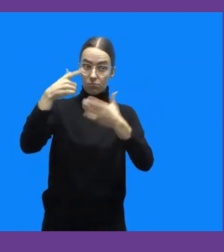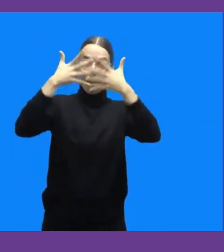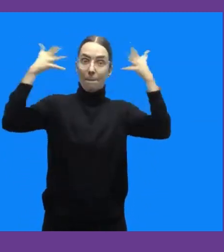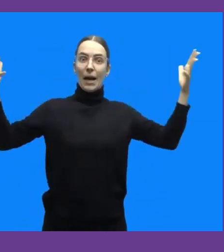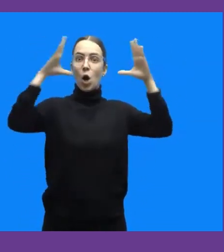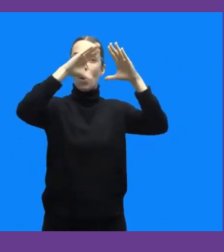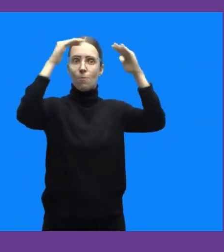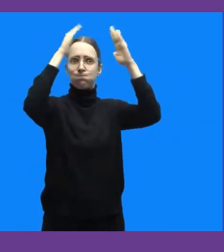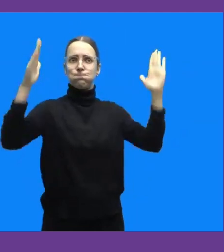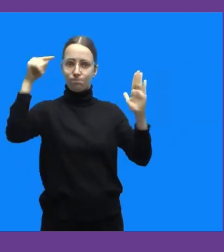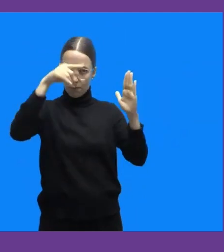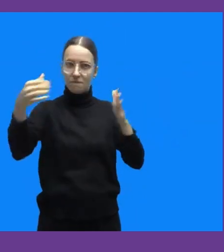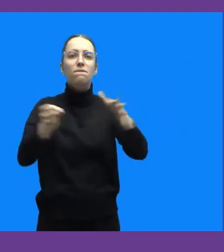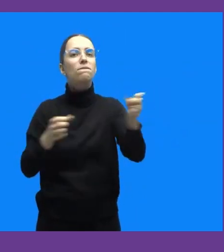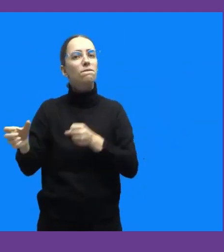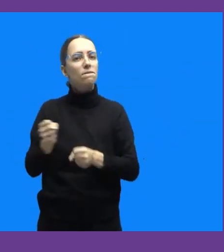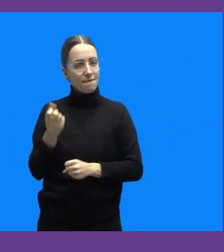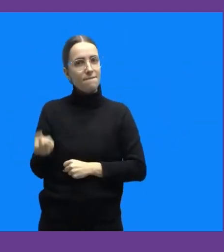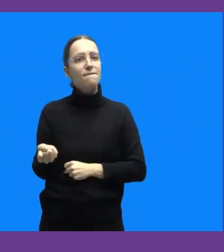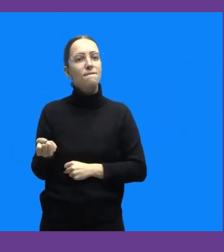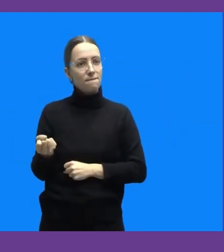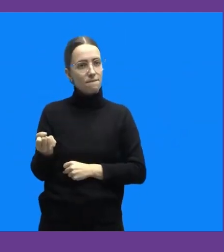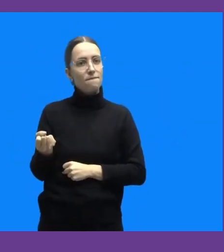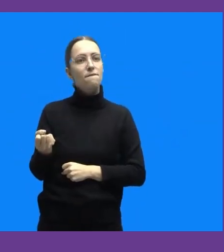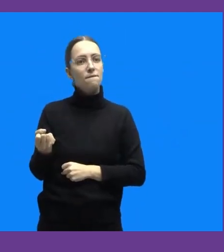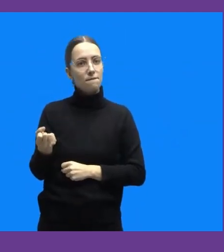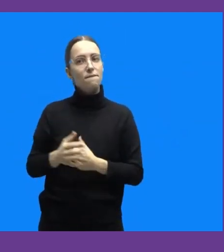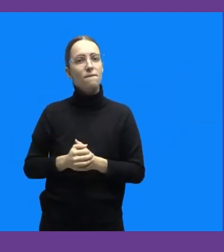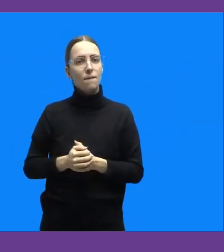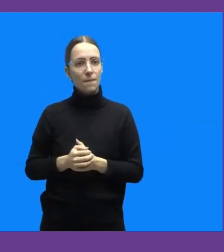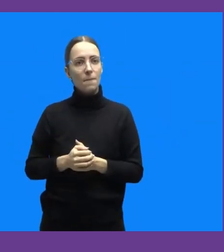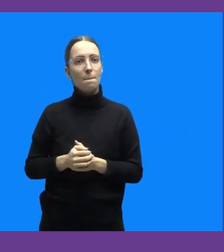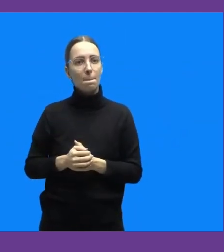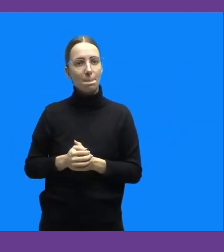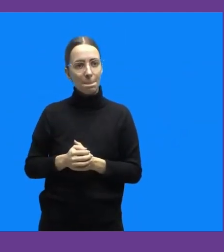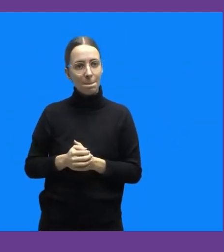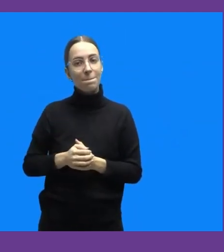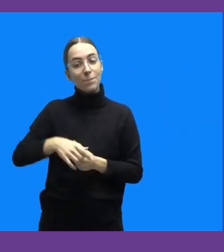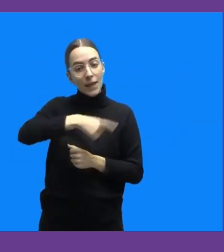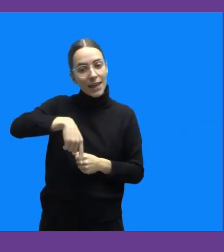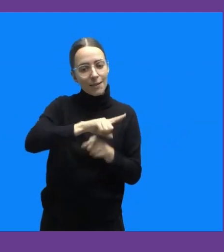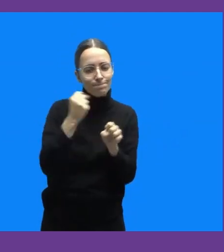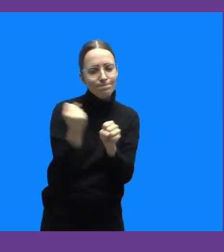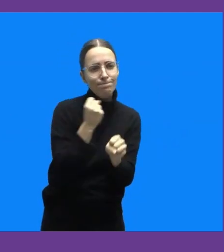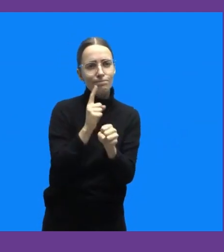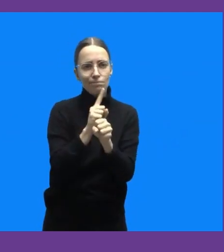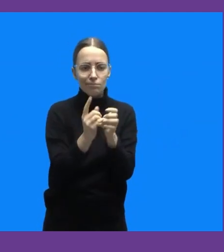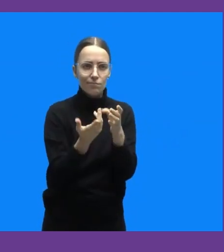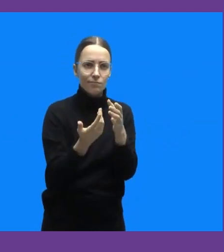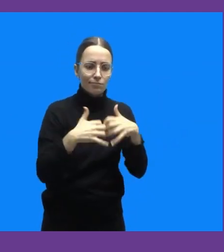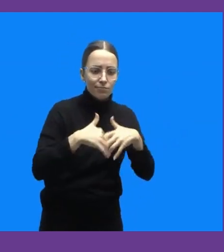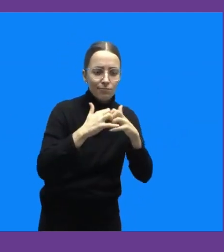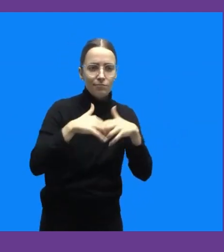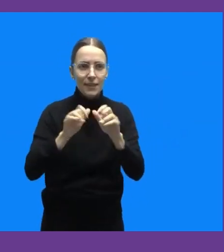market because no matter how able-bodied we all are, we definitely have kinks in our own